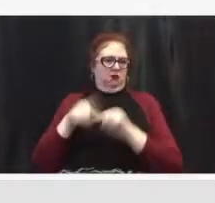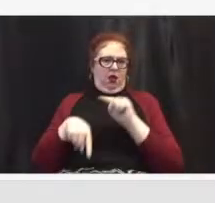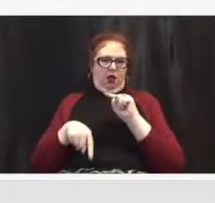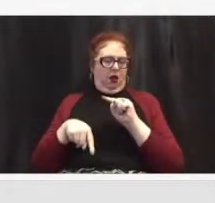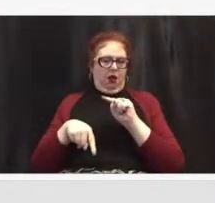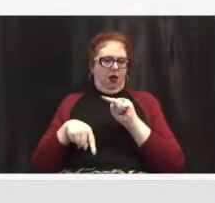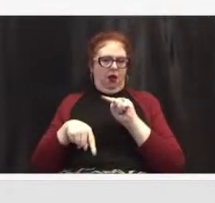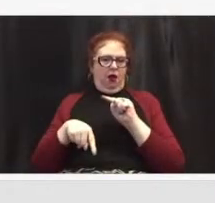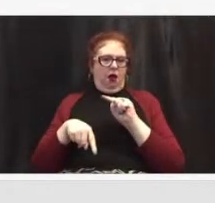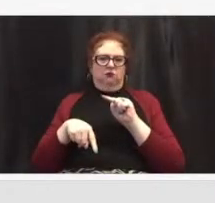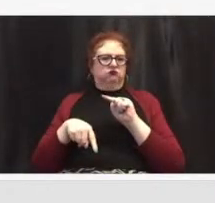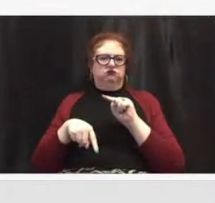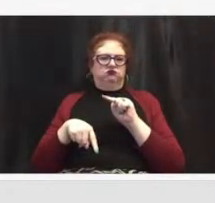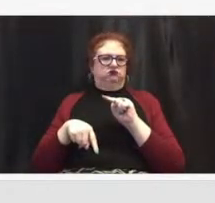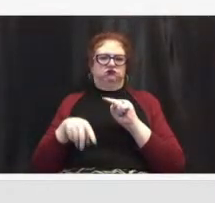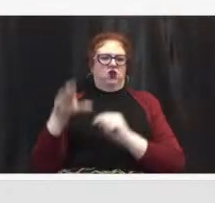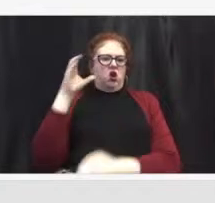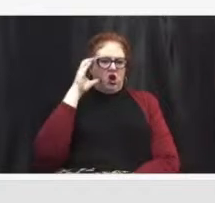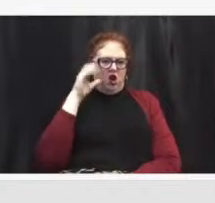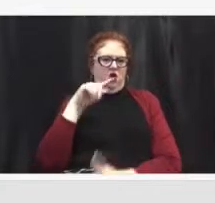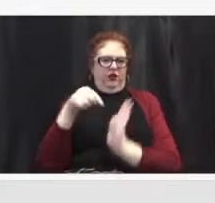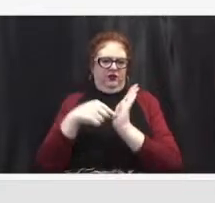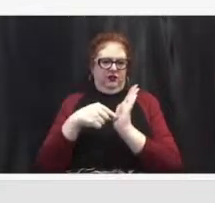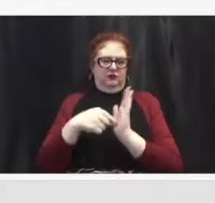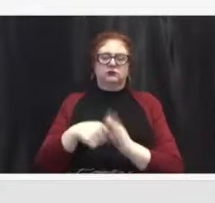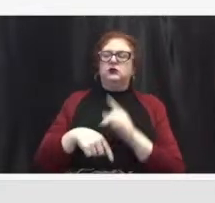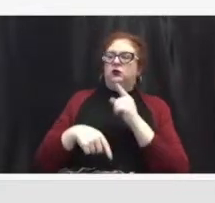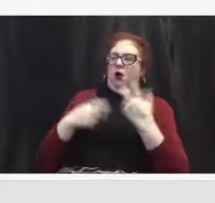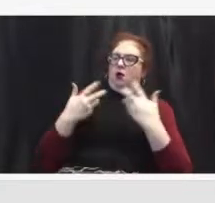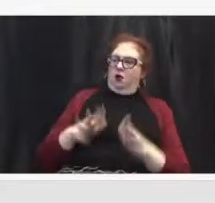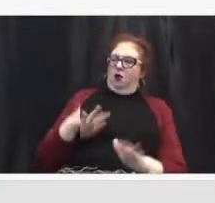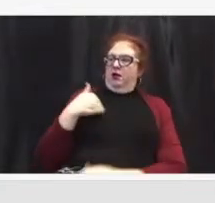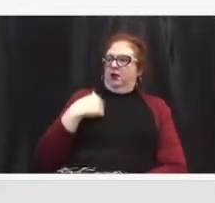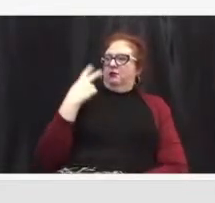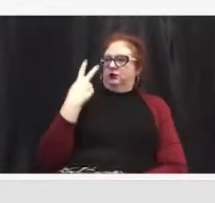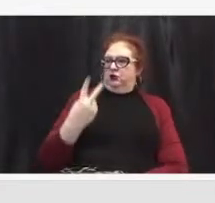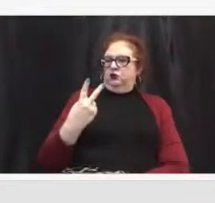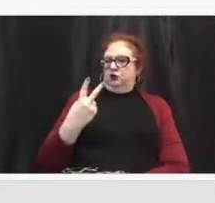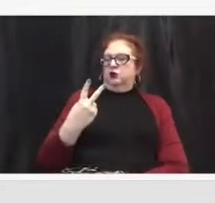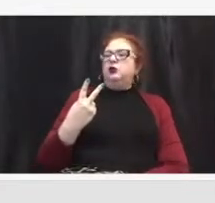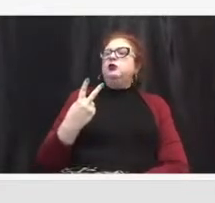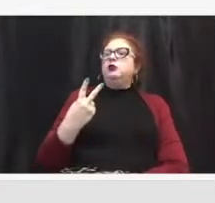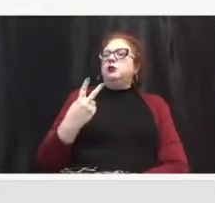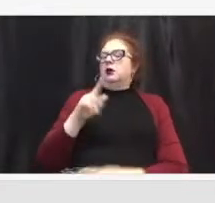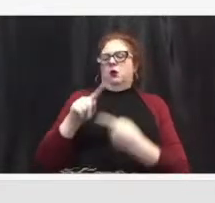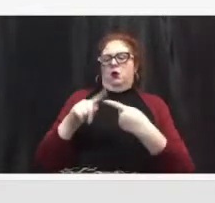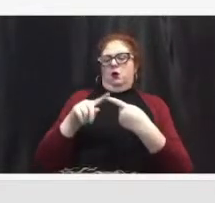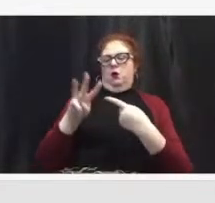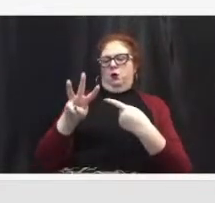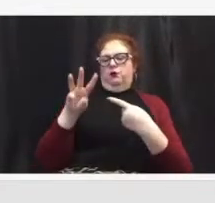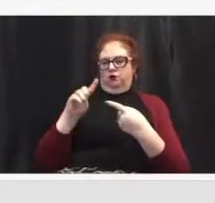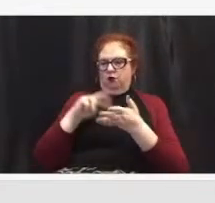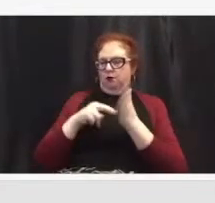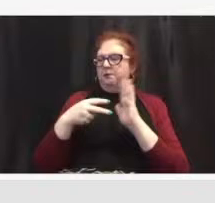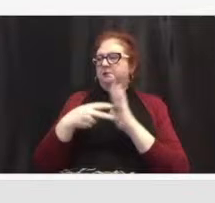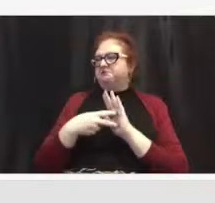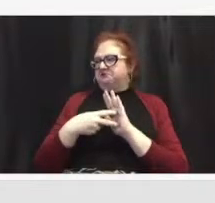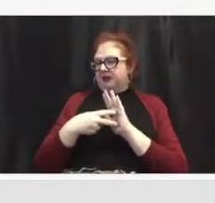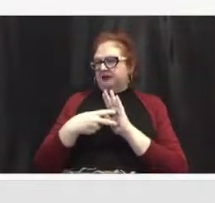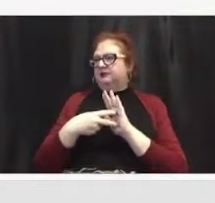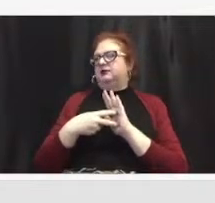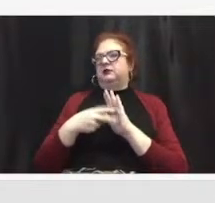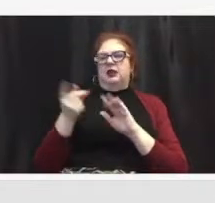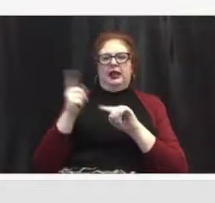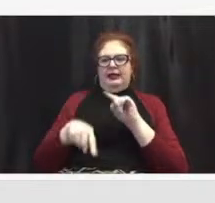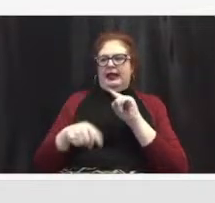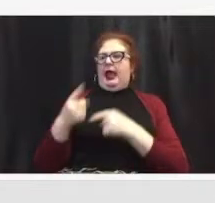have this submission heard. There are 2 withdrawals. One withdrawal is just a standard withdrawal, which means they cannot